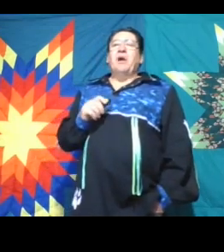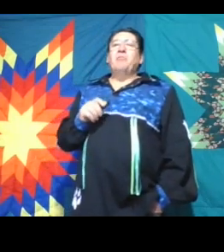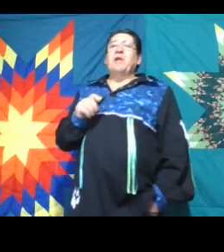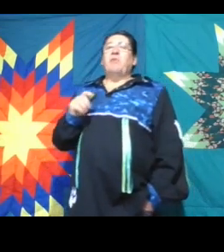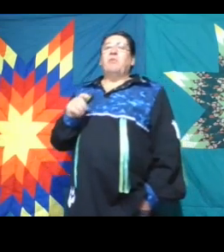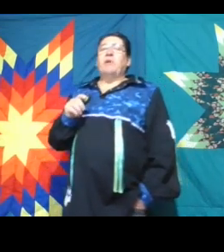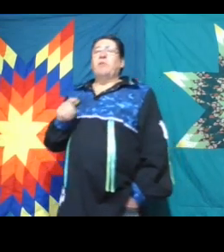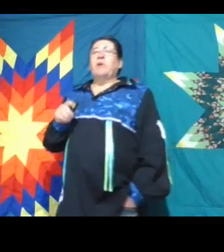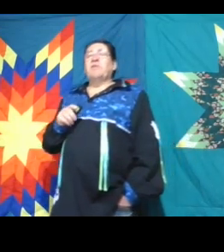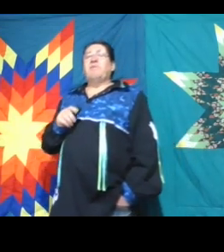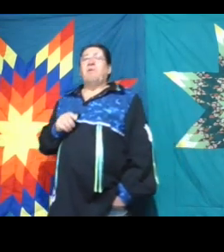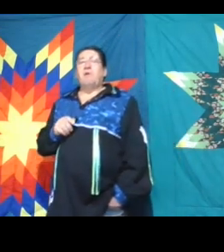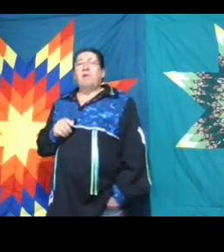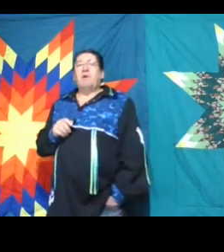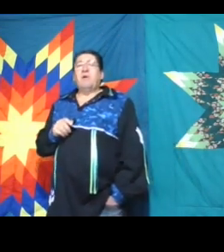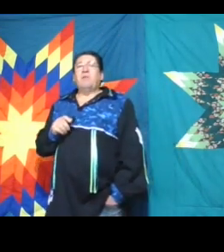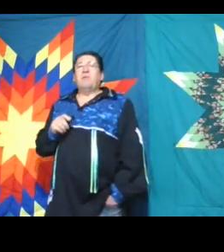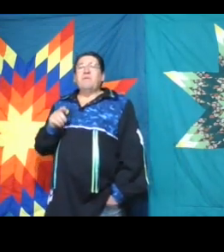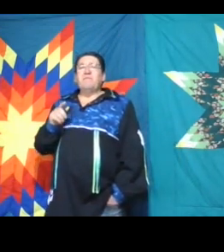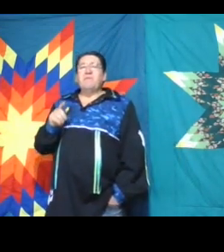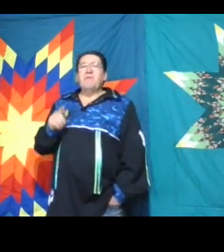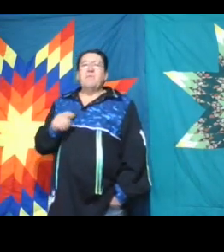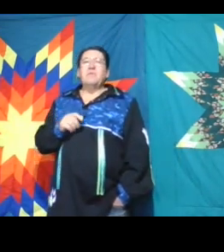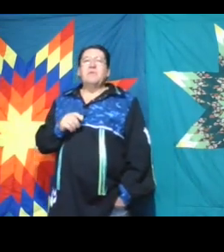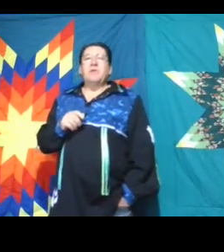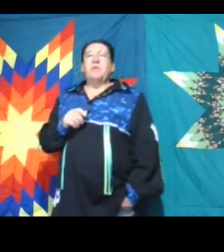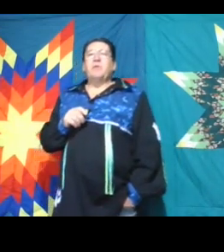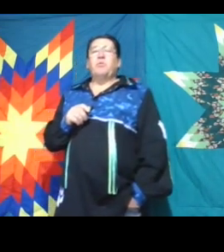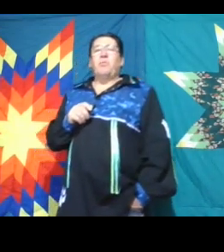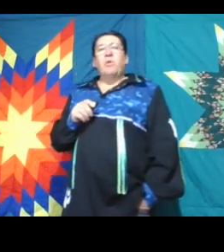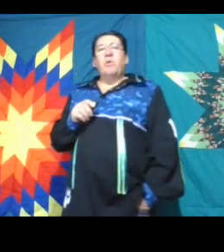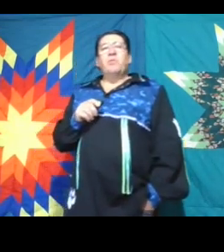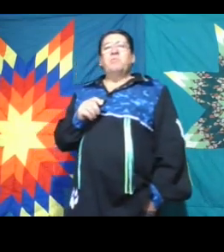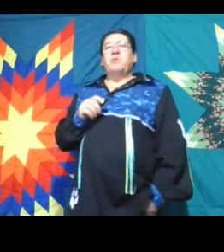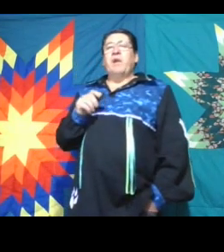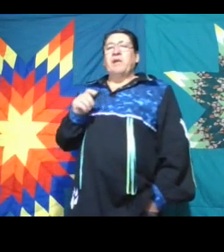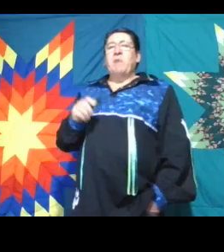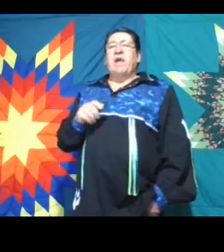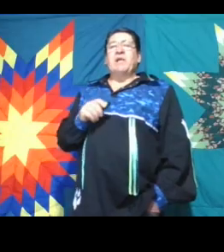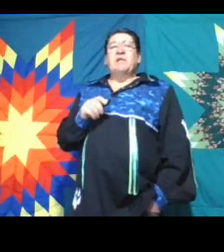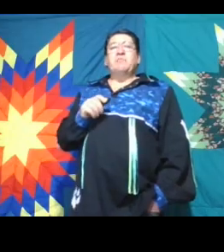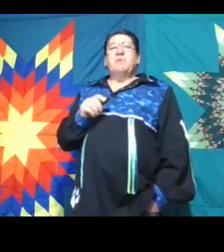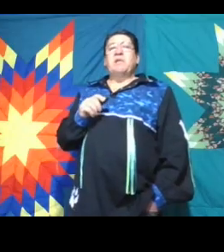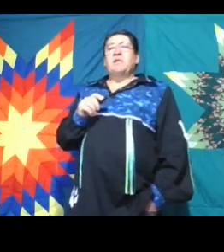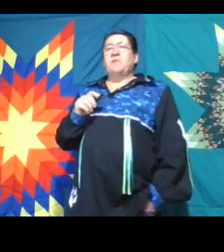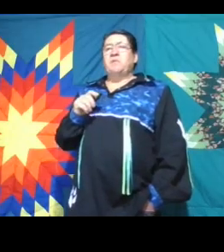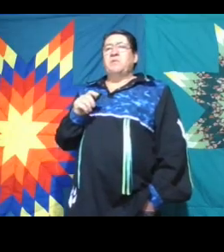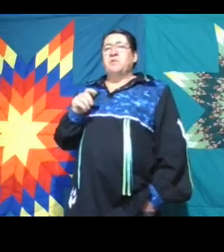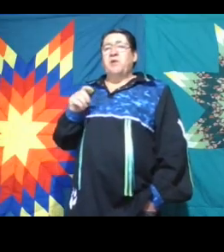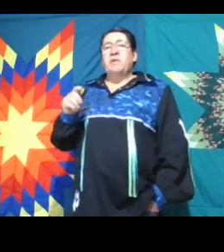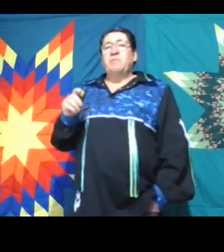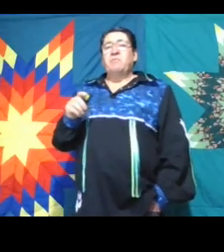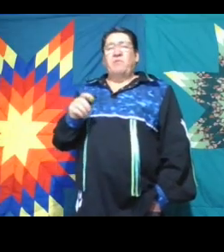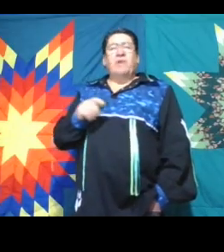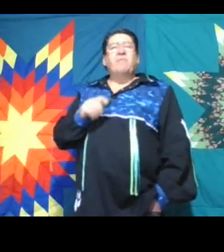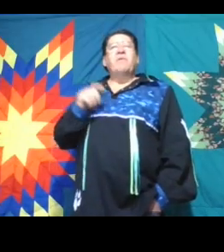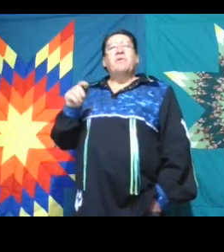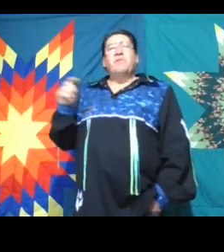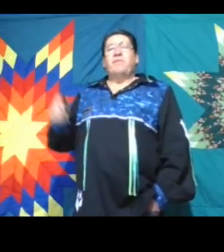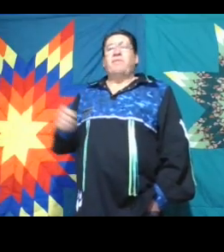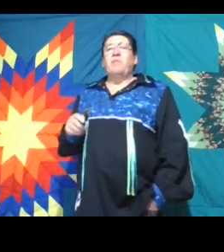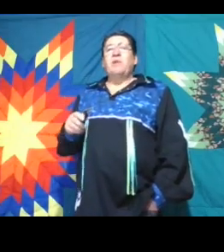the company that we worked for refused to promote him, to make him management, to train him,